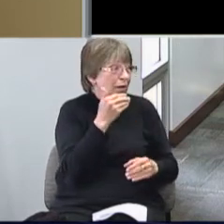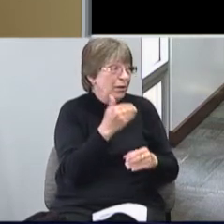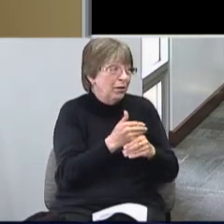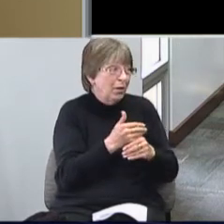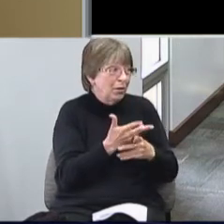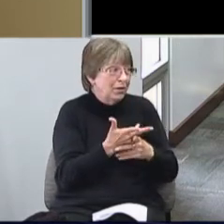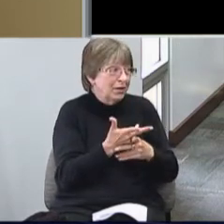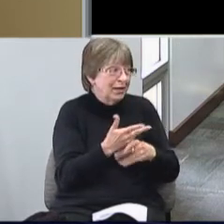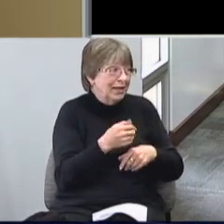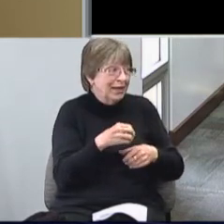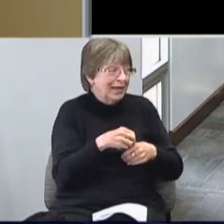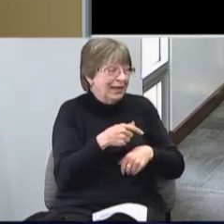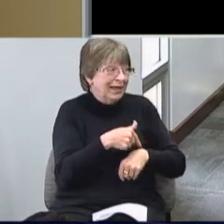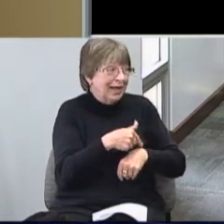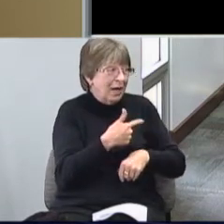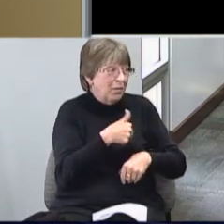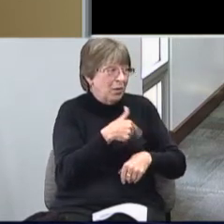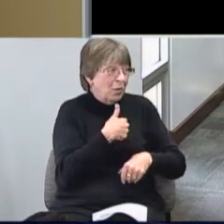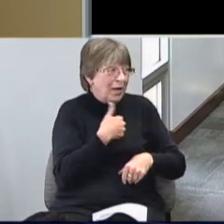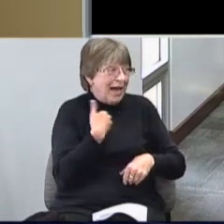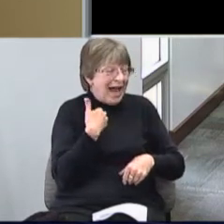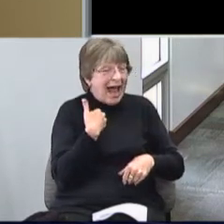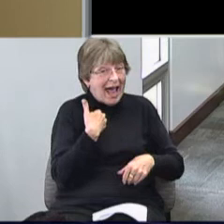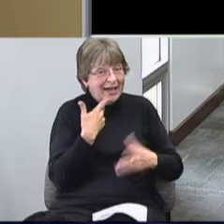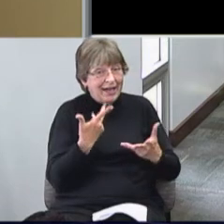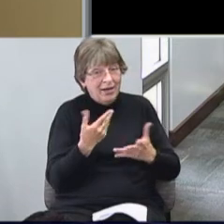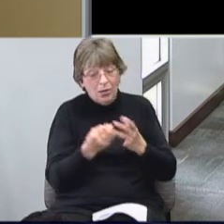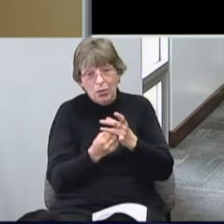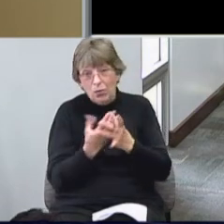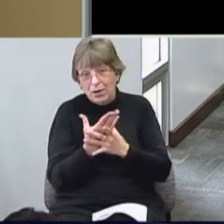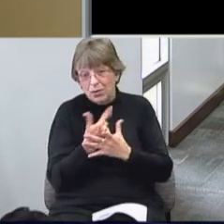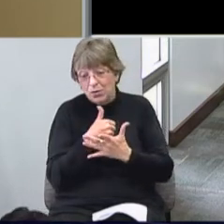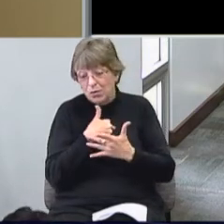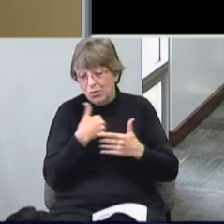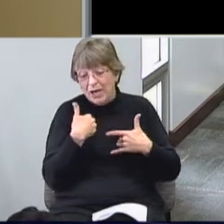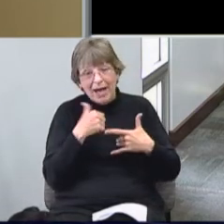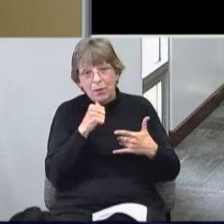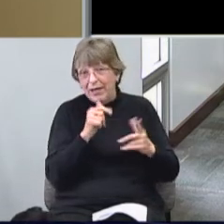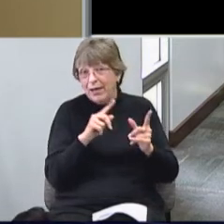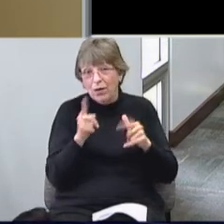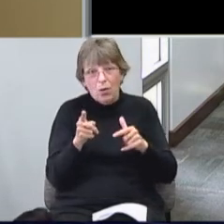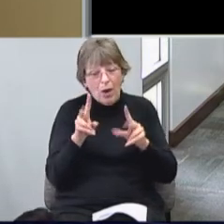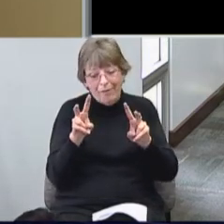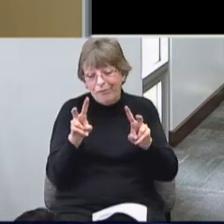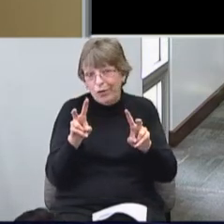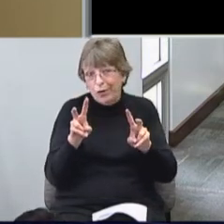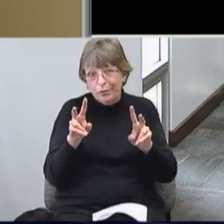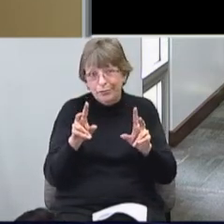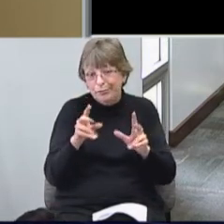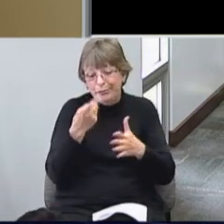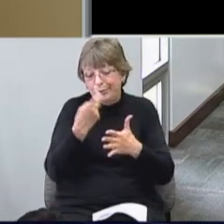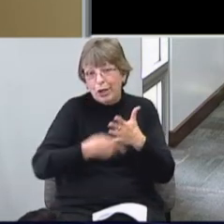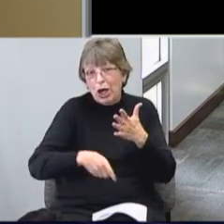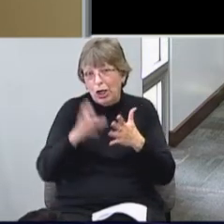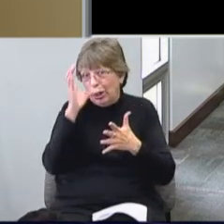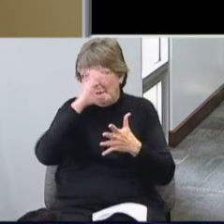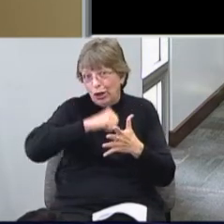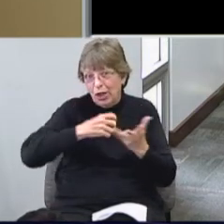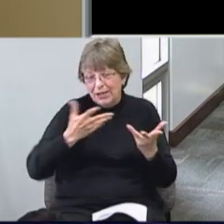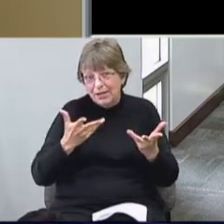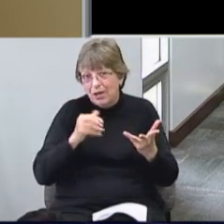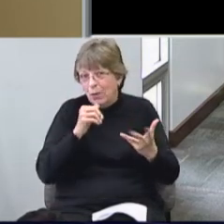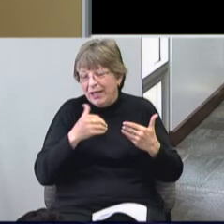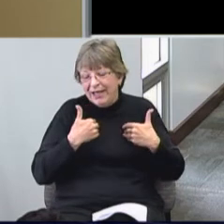in the time that we had and with the resources we have, we didn't go out and get a quote. We didn't have the original windows, so